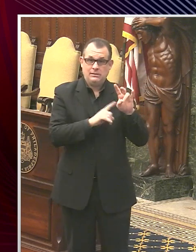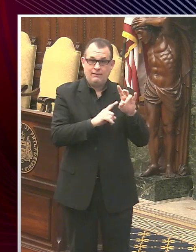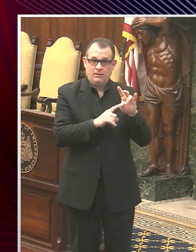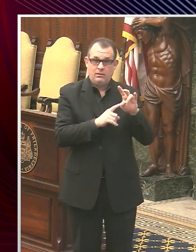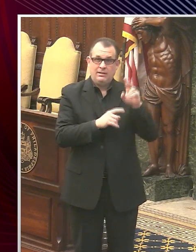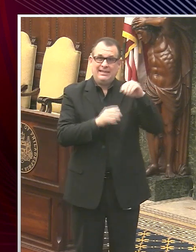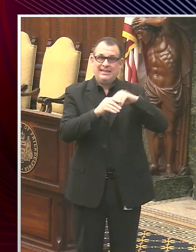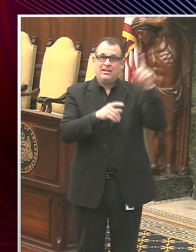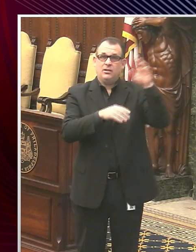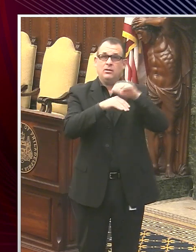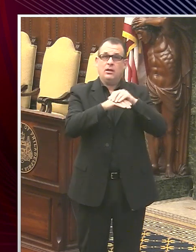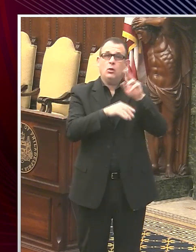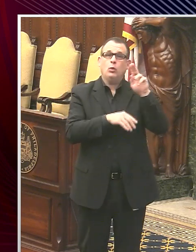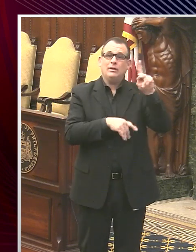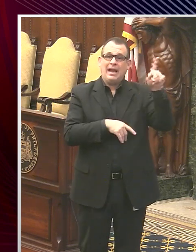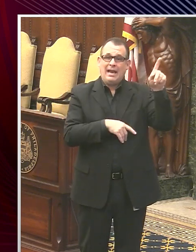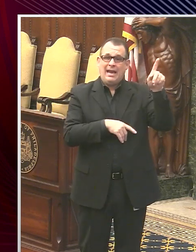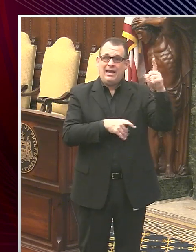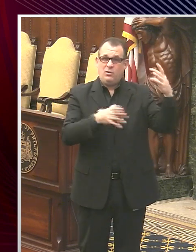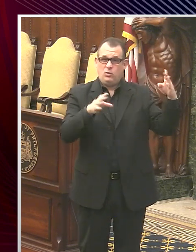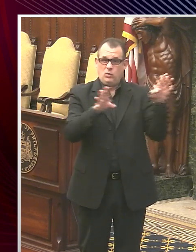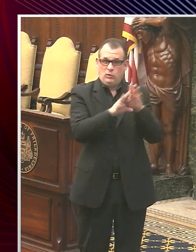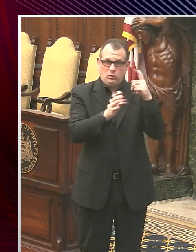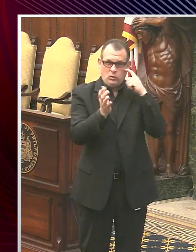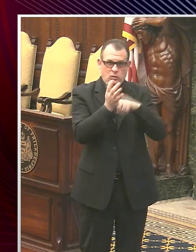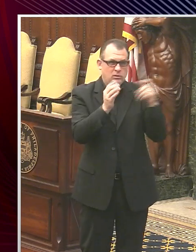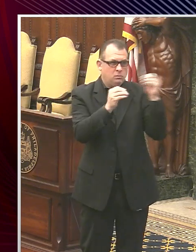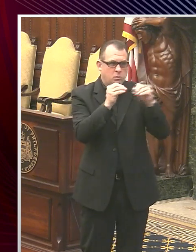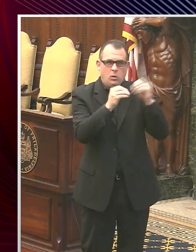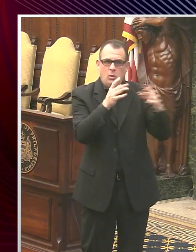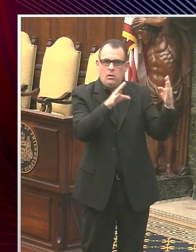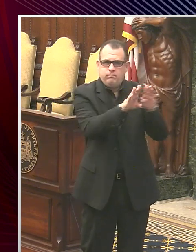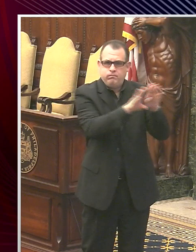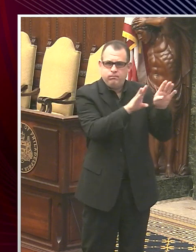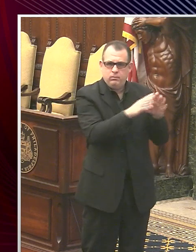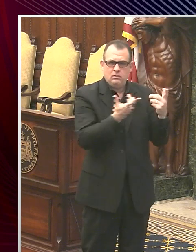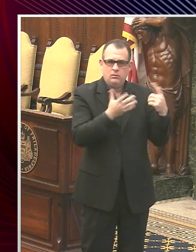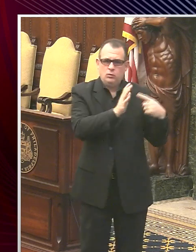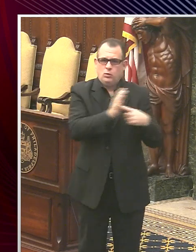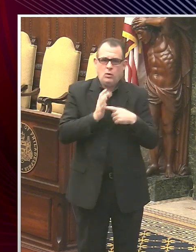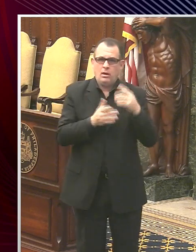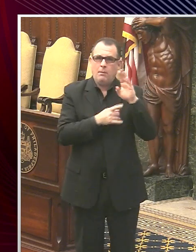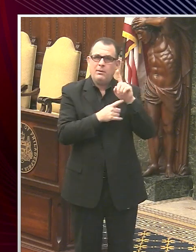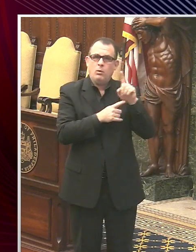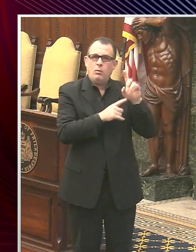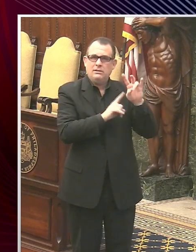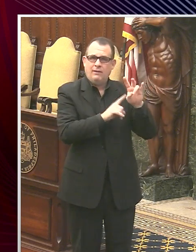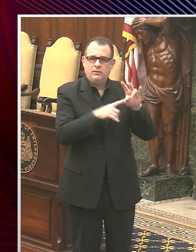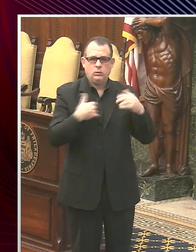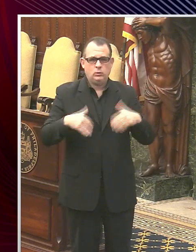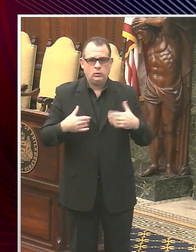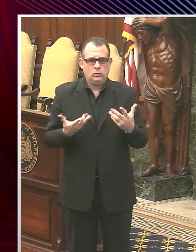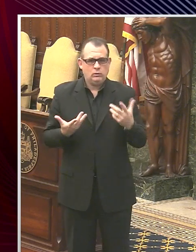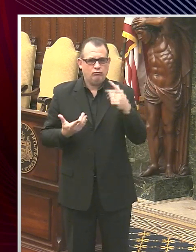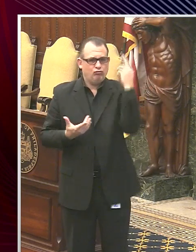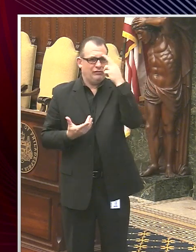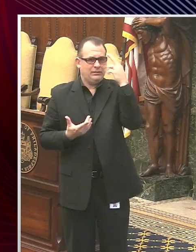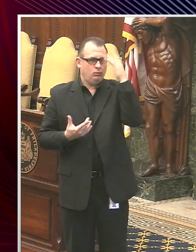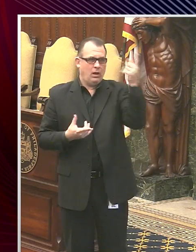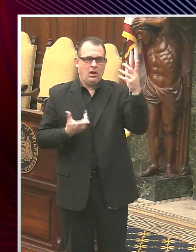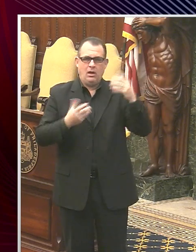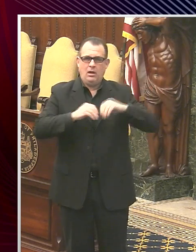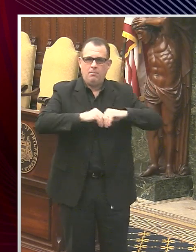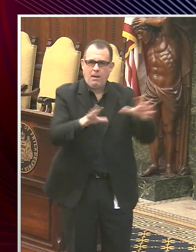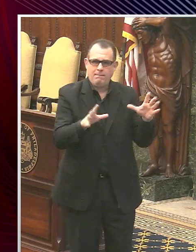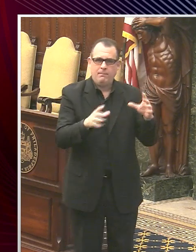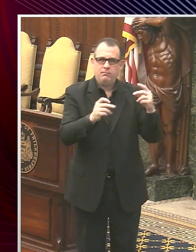an explosive growth in cases across the nation. And the model suggests that this B117 variant is the reason for that. In response to